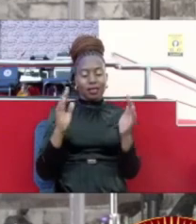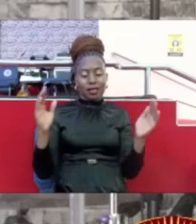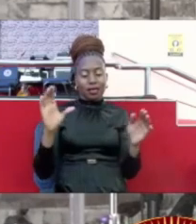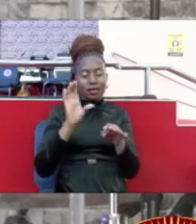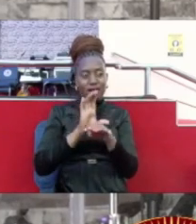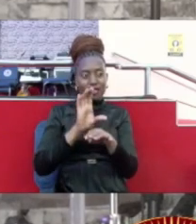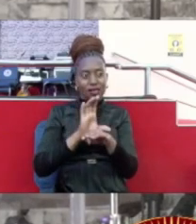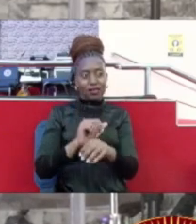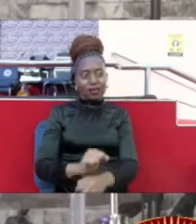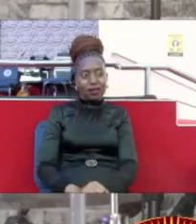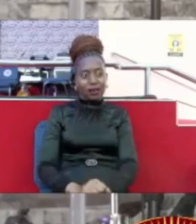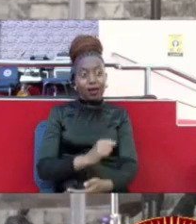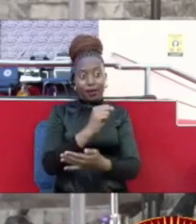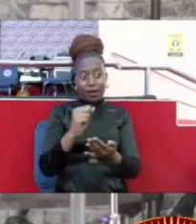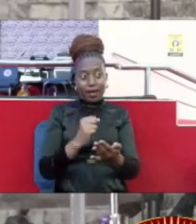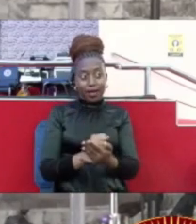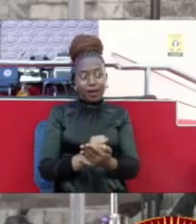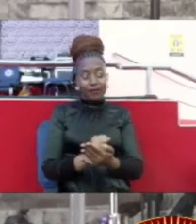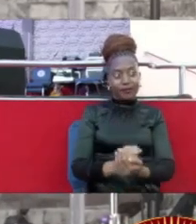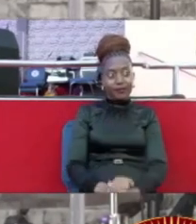sana. Amen. Amen.